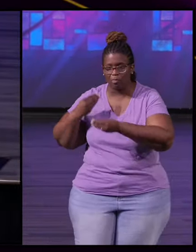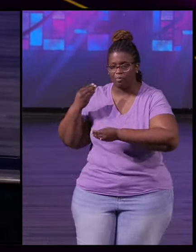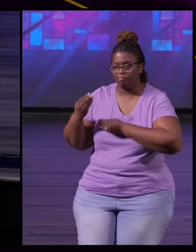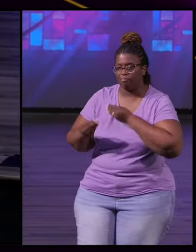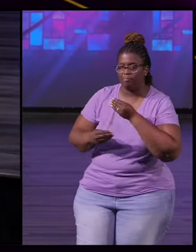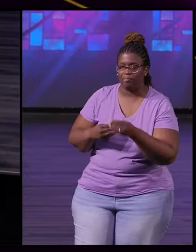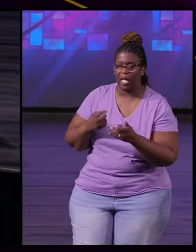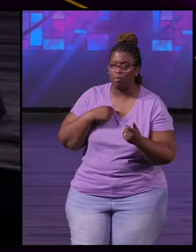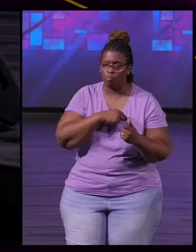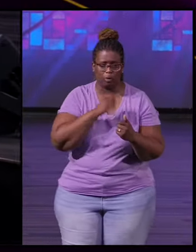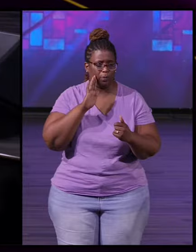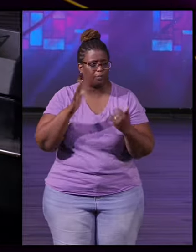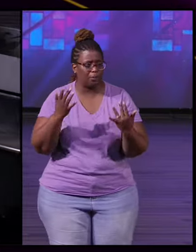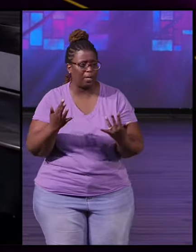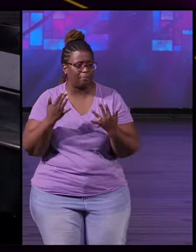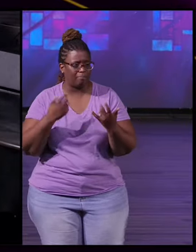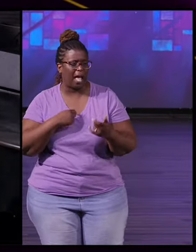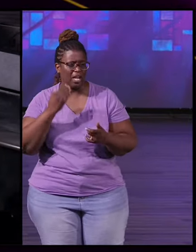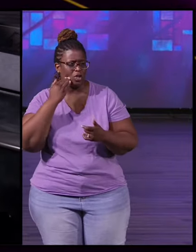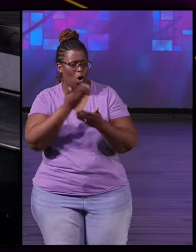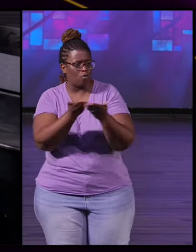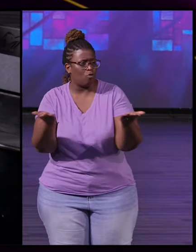When I wait for you to come, I know you're in the wrong.